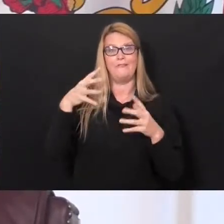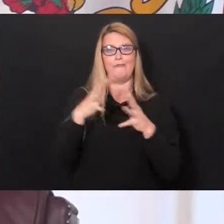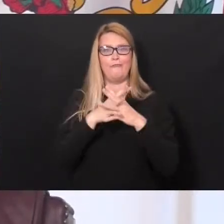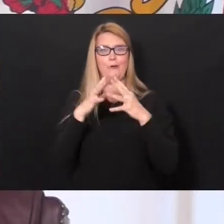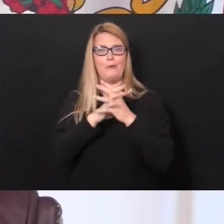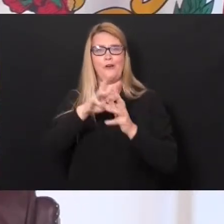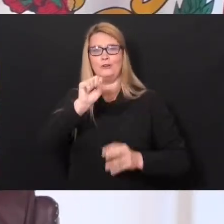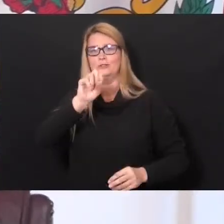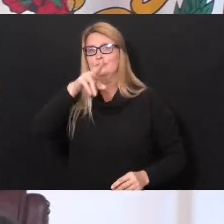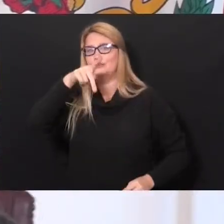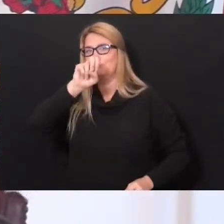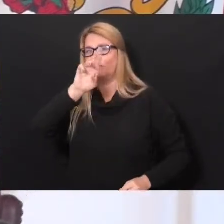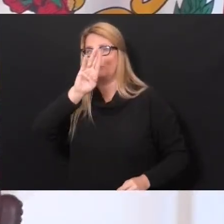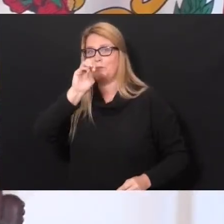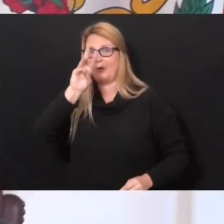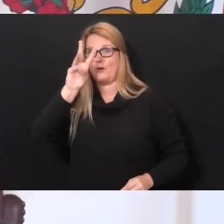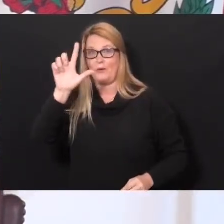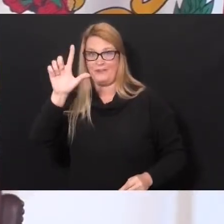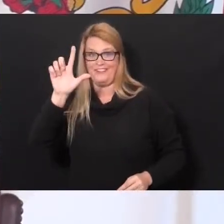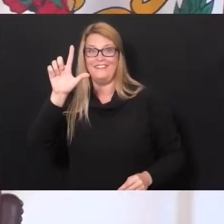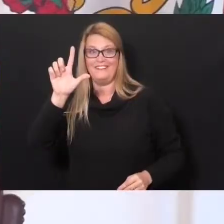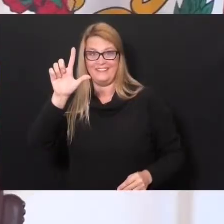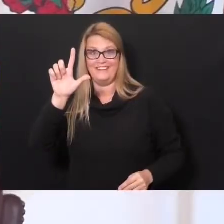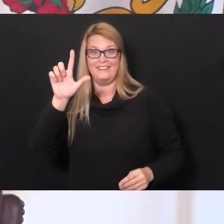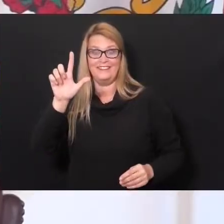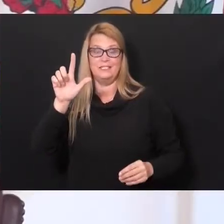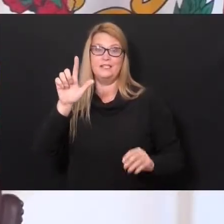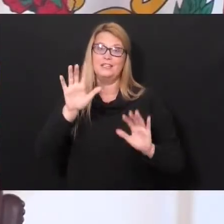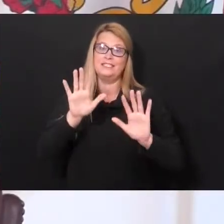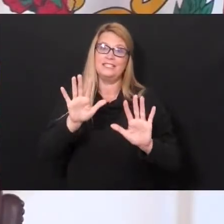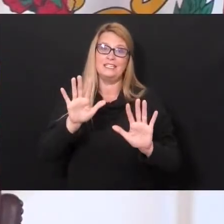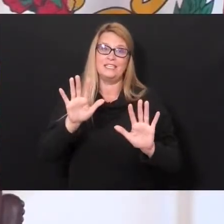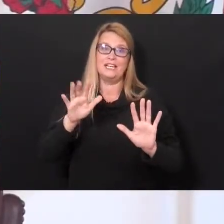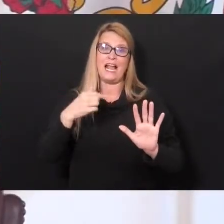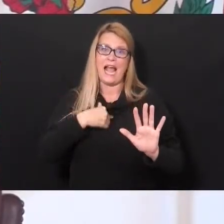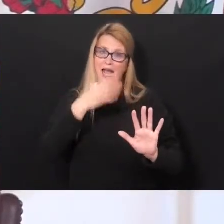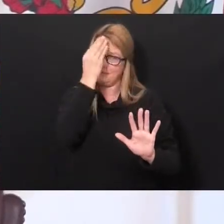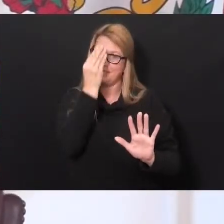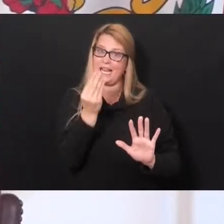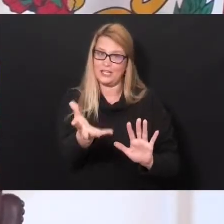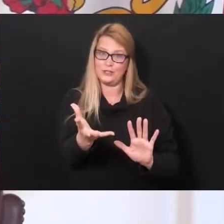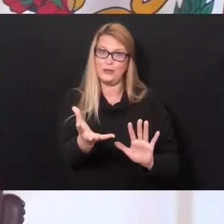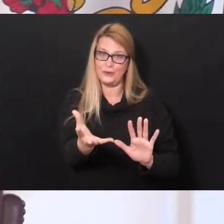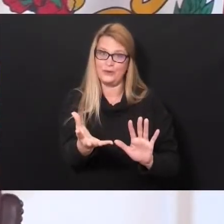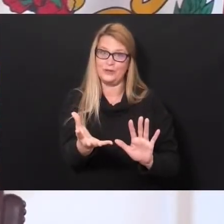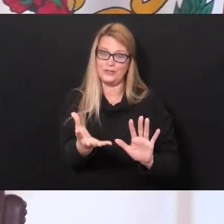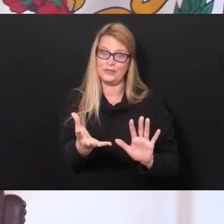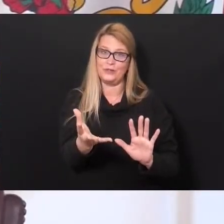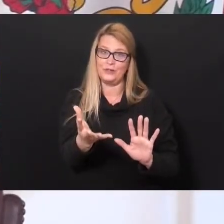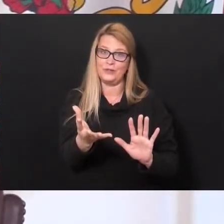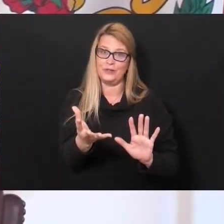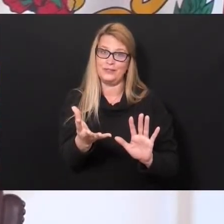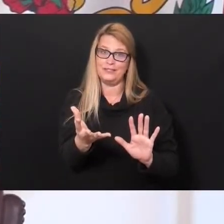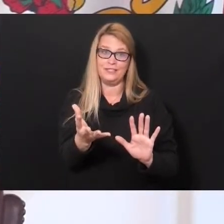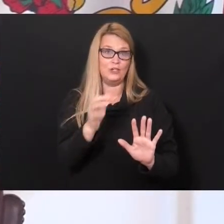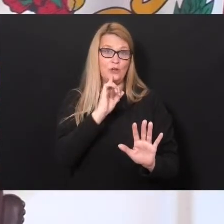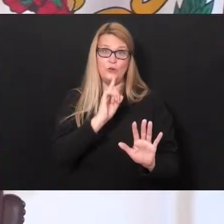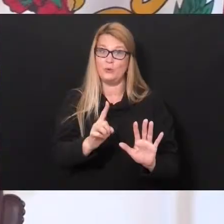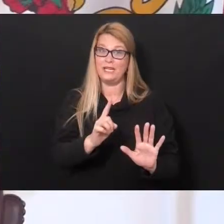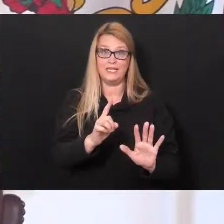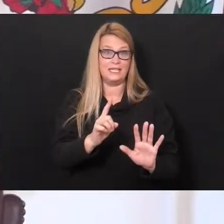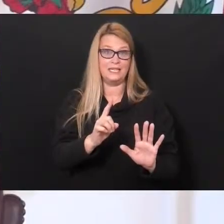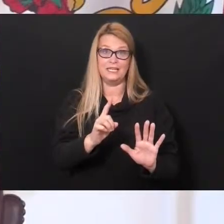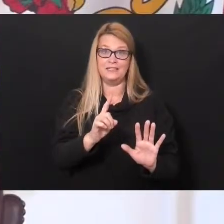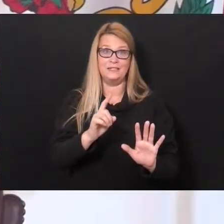and getting together and celebrating the Super Bowl. But I am telling you, you really, really don't need to